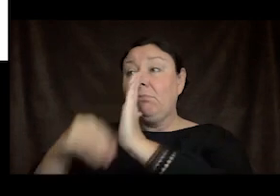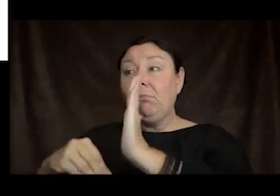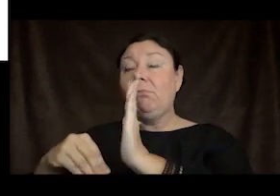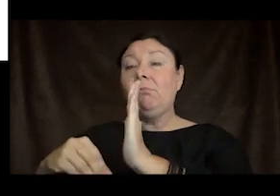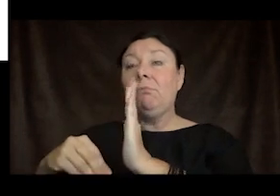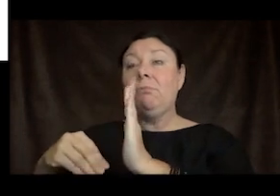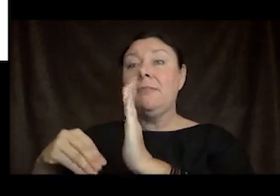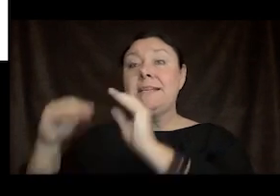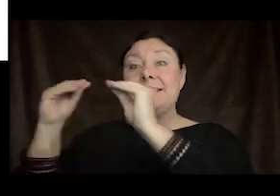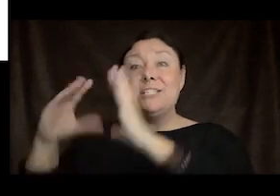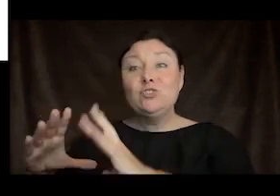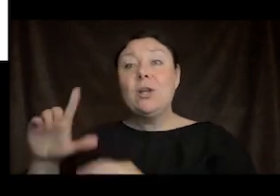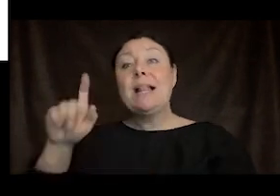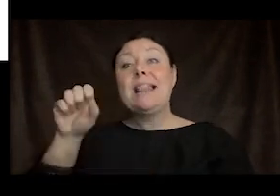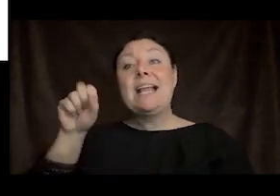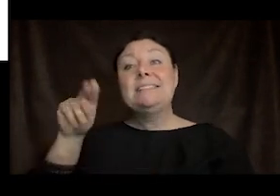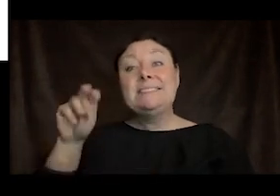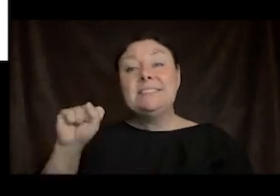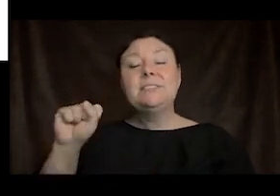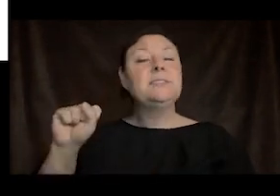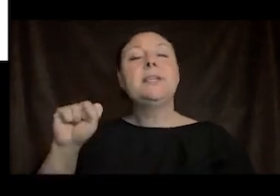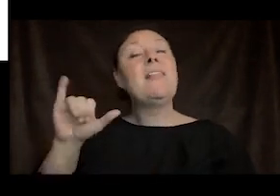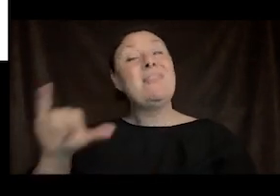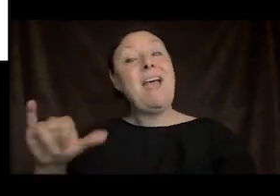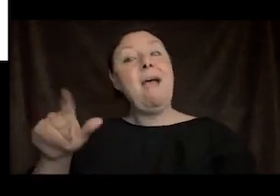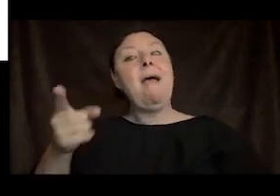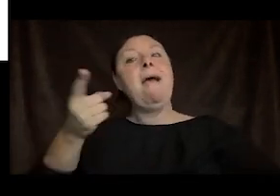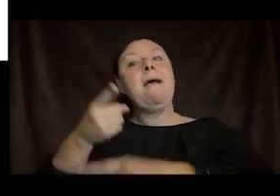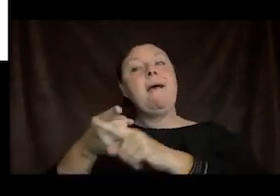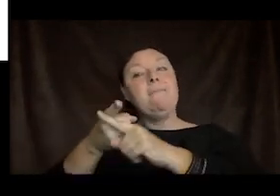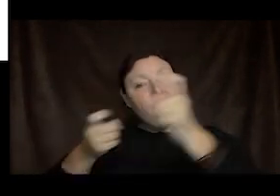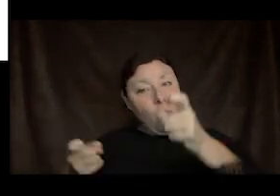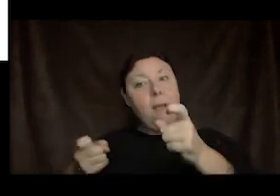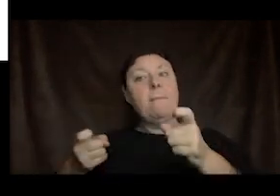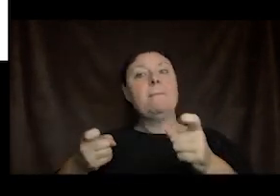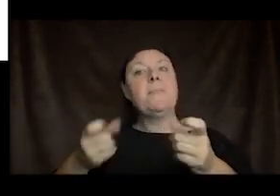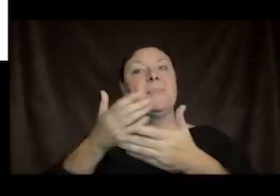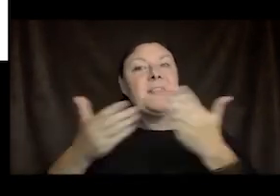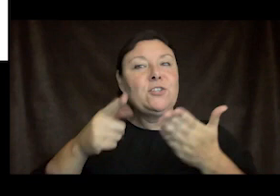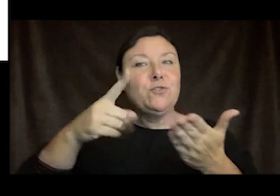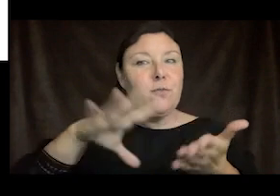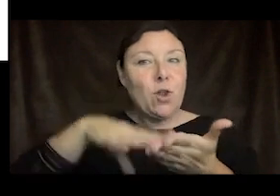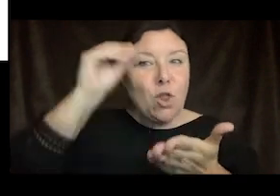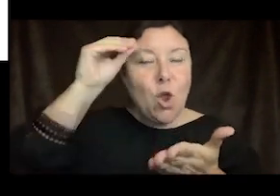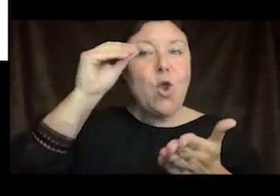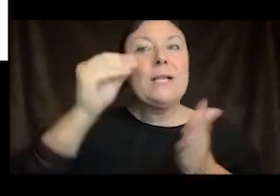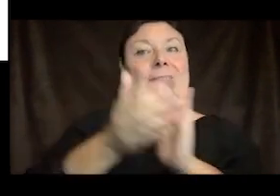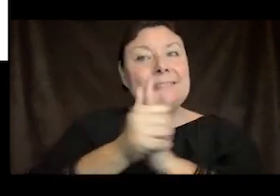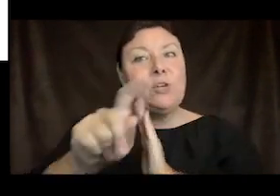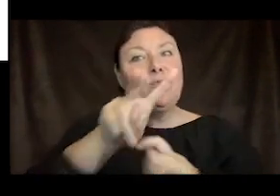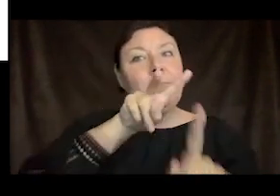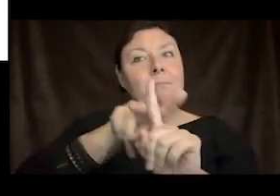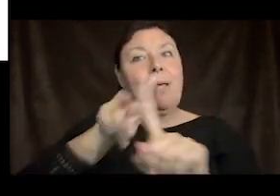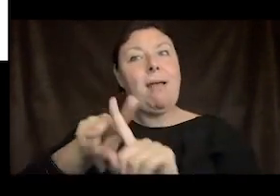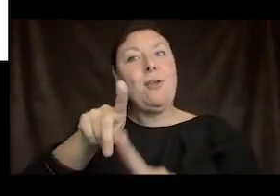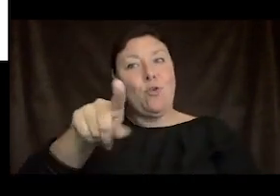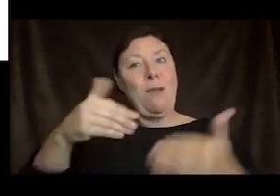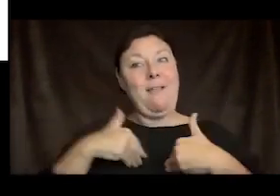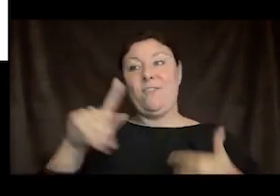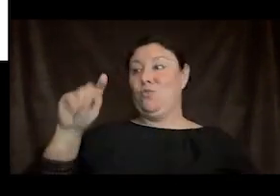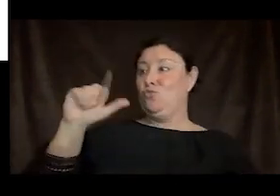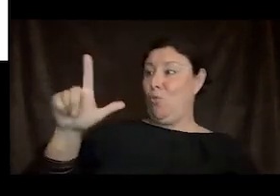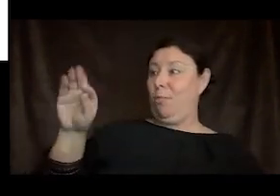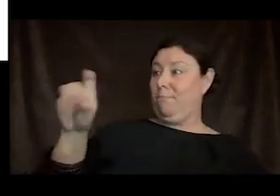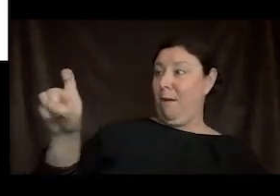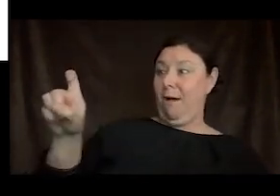will come from the pedagogies and the skills and the things that you already know. Like I said, you have a toolbox. You have a